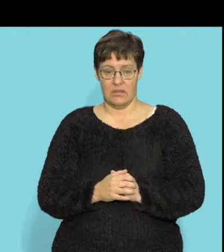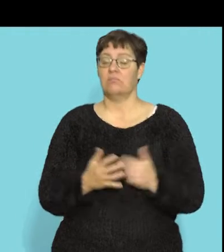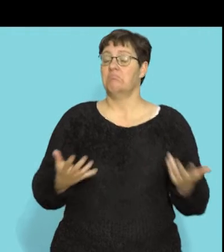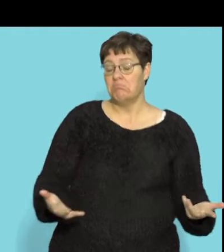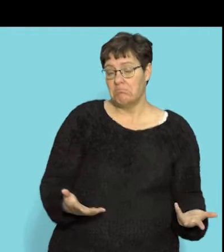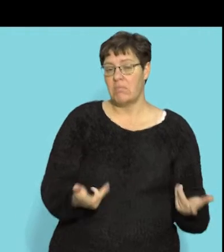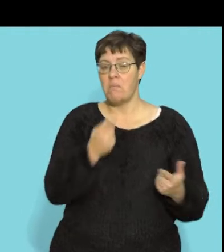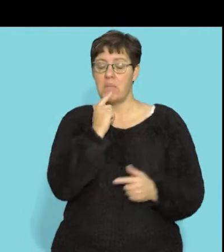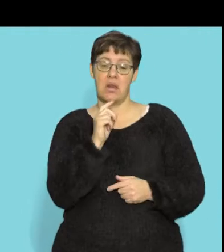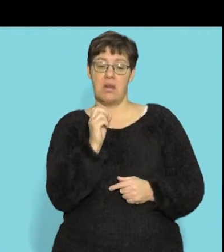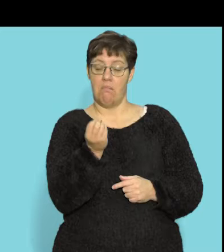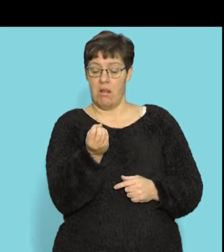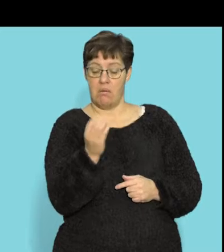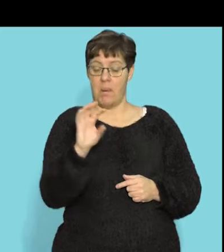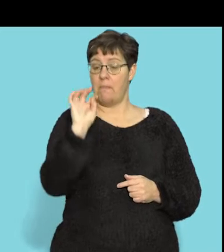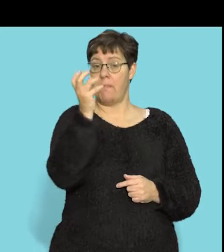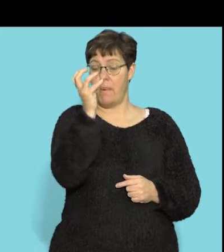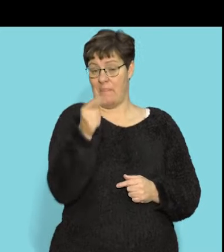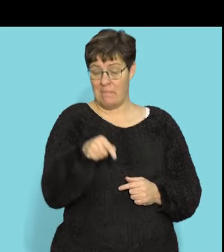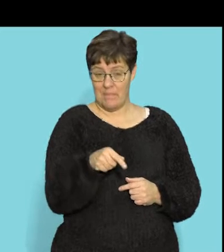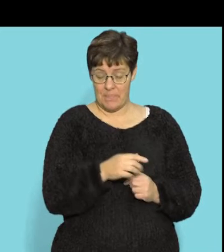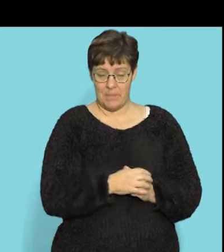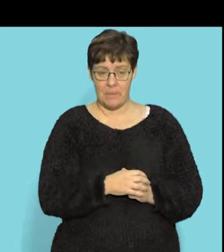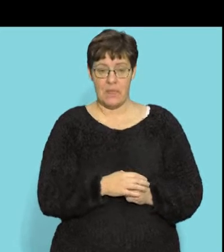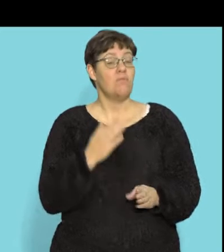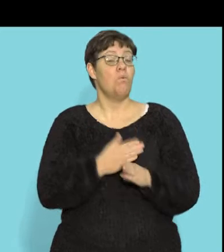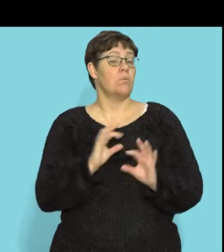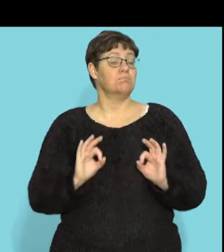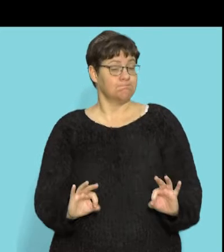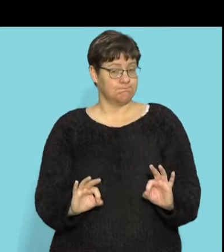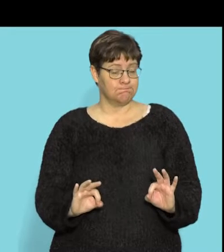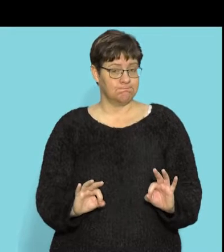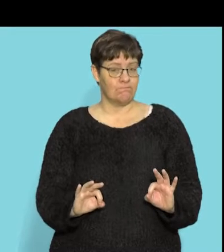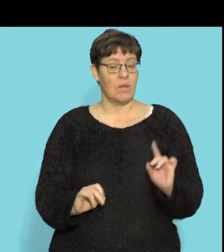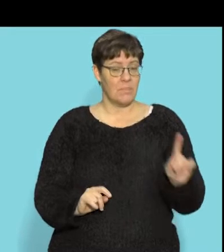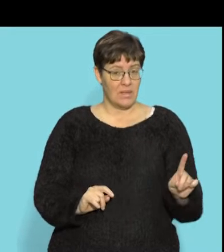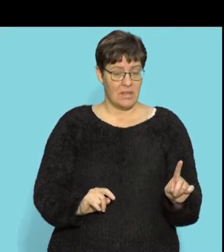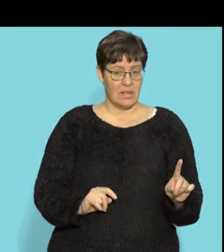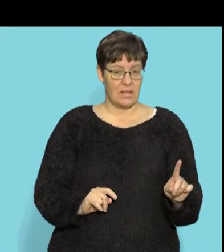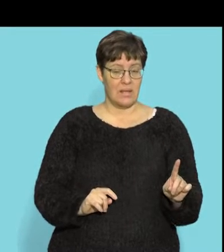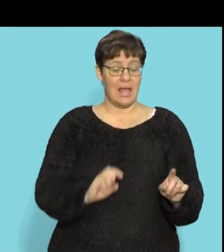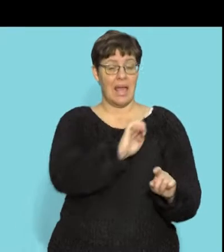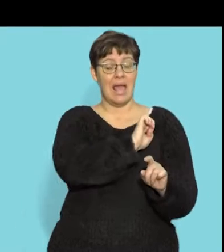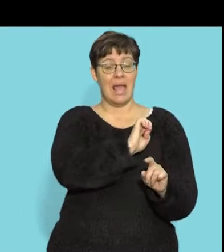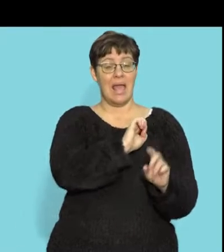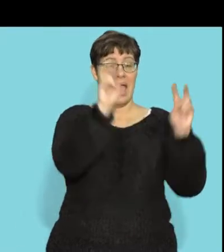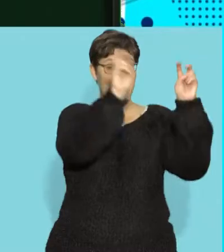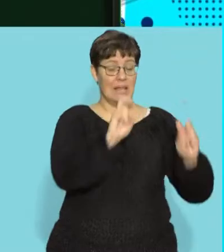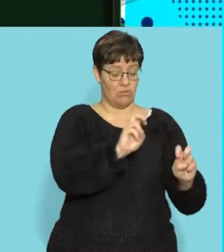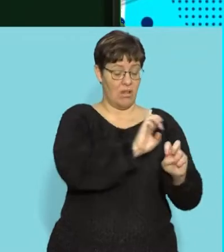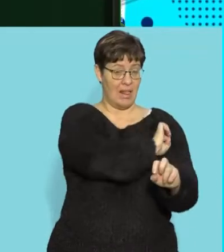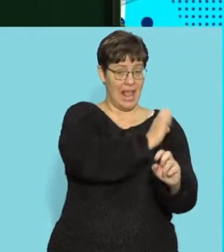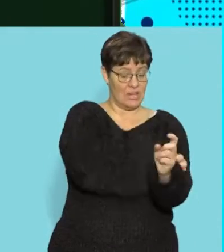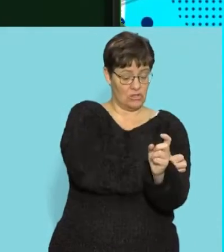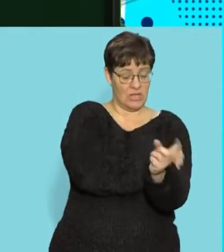electrical components, it could be a light bulb. What it does, if it does work, it means it transforms electrical energy